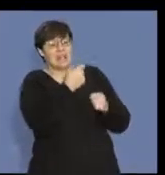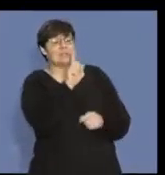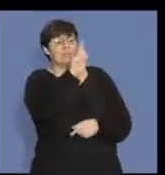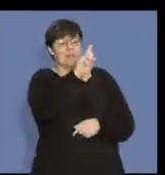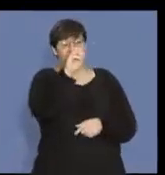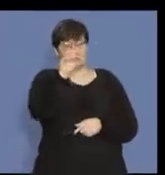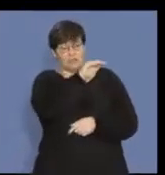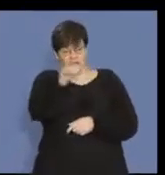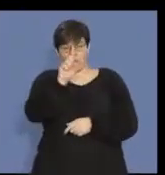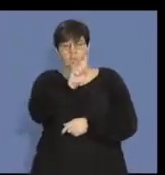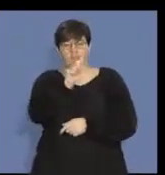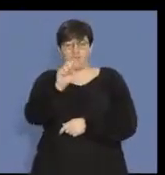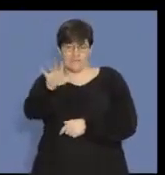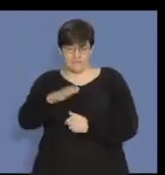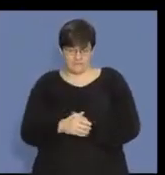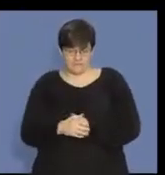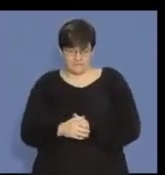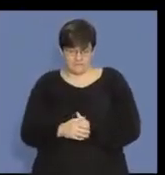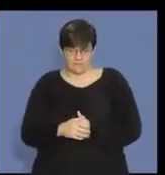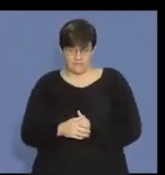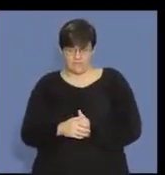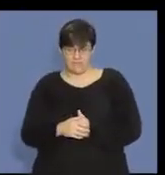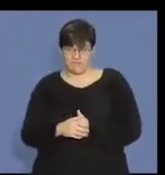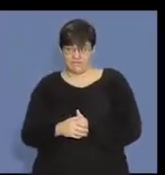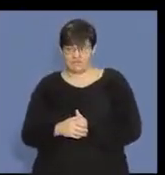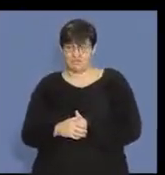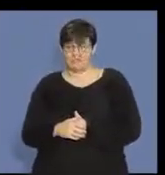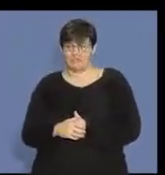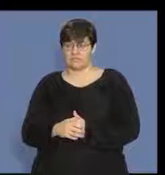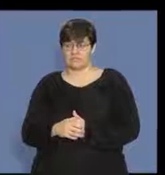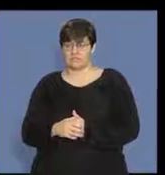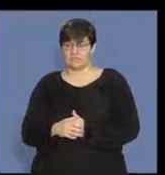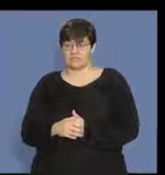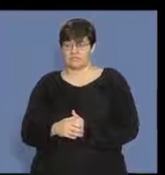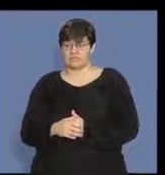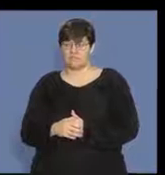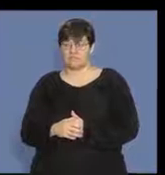you then take the 100 over 115. Now,